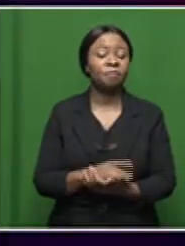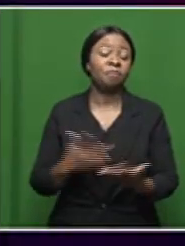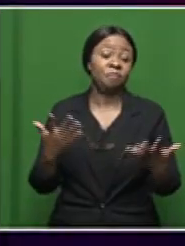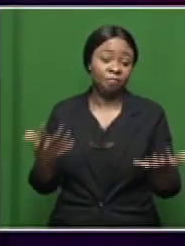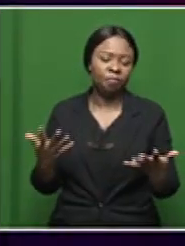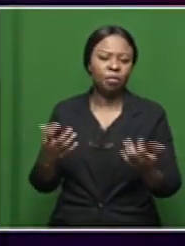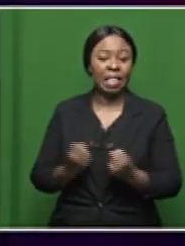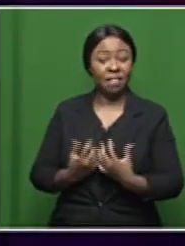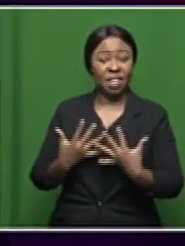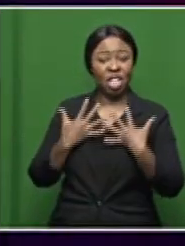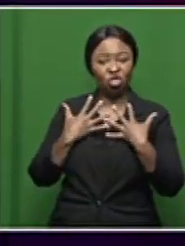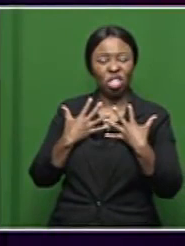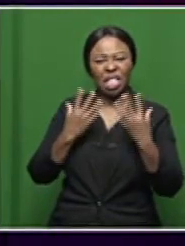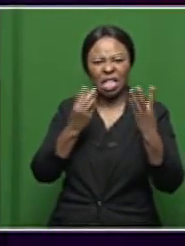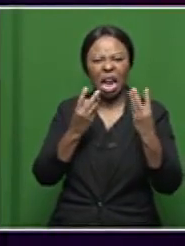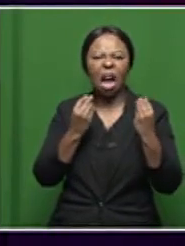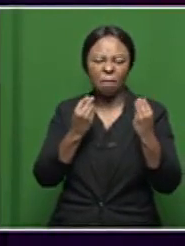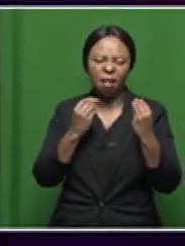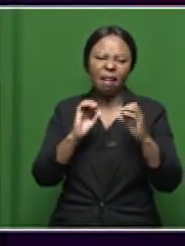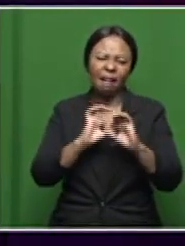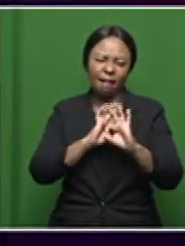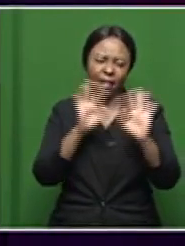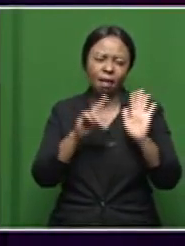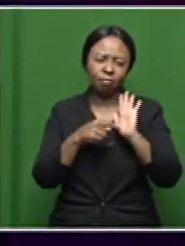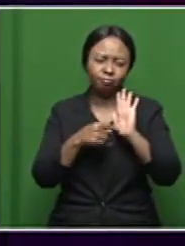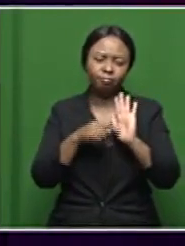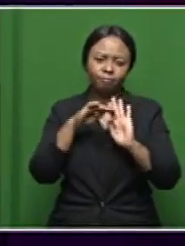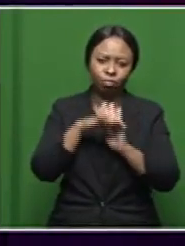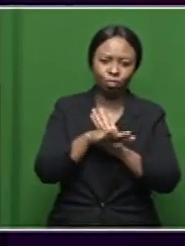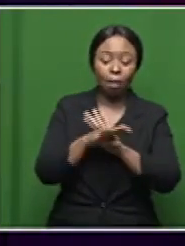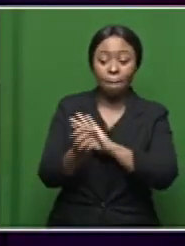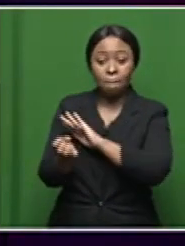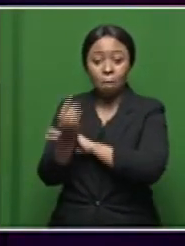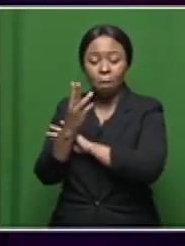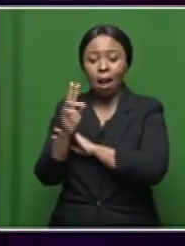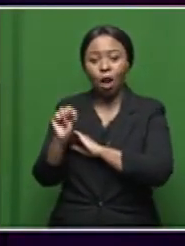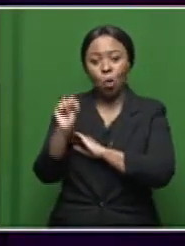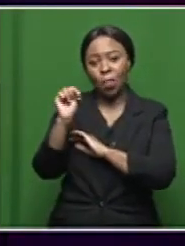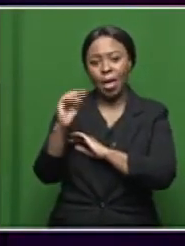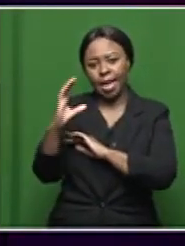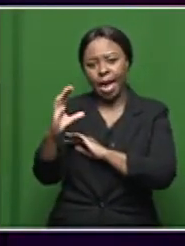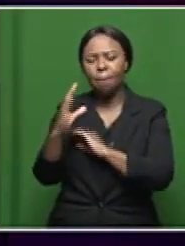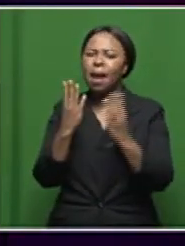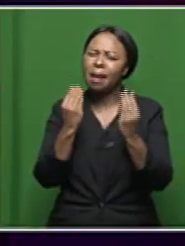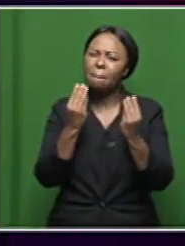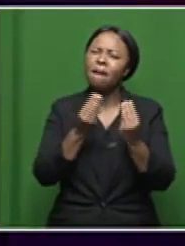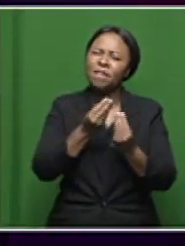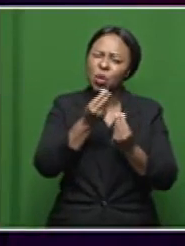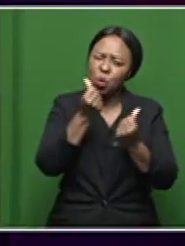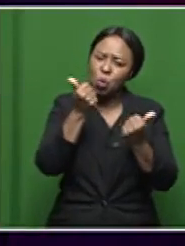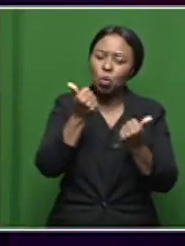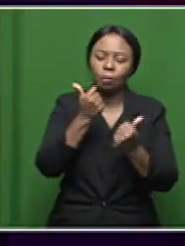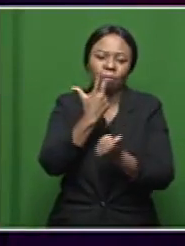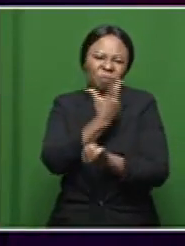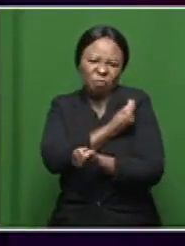While the infection rate is finally showing clear signs of declining, Mpumalanga and the Northern Cape are showing fewer numbers of people taking the COVID